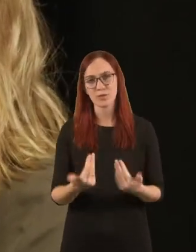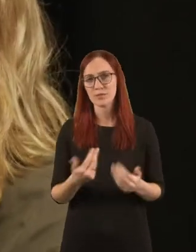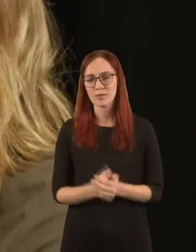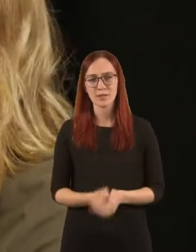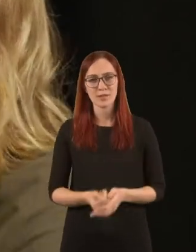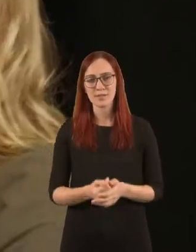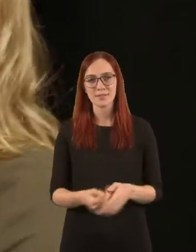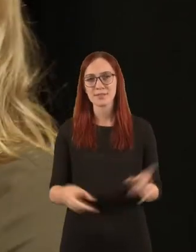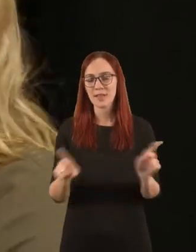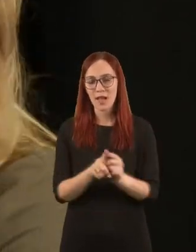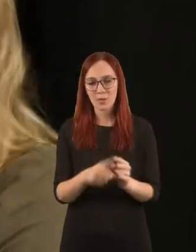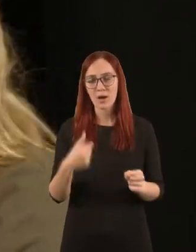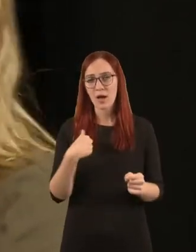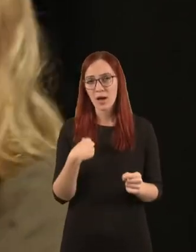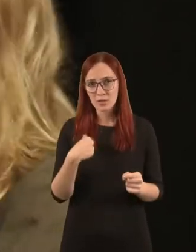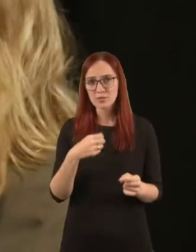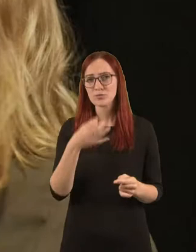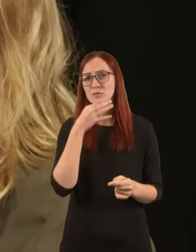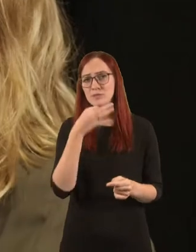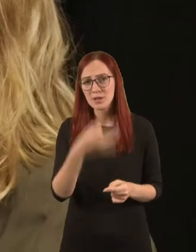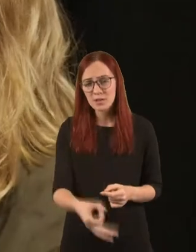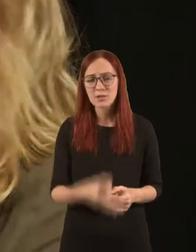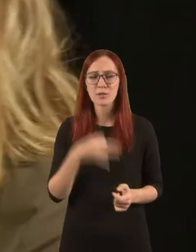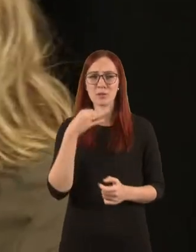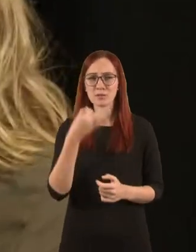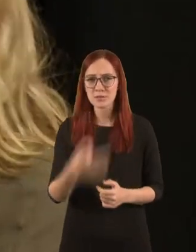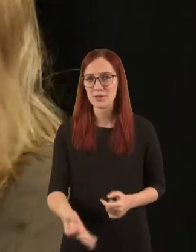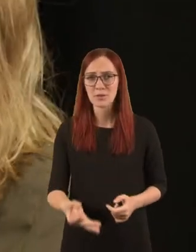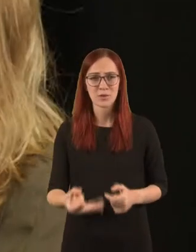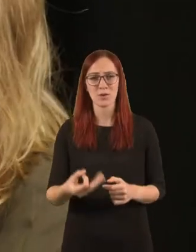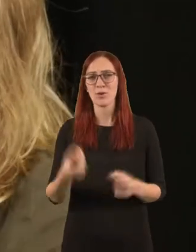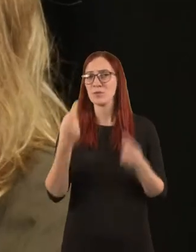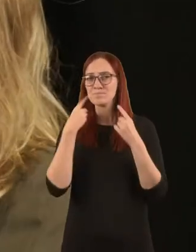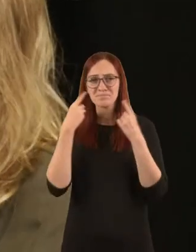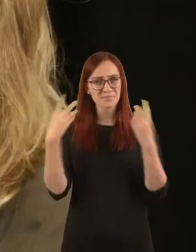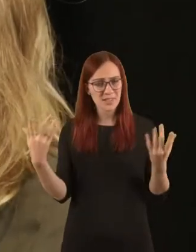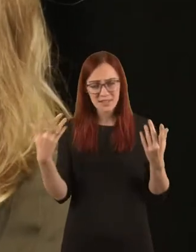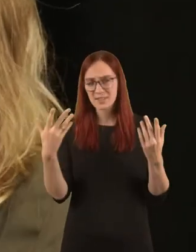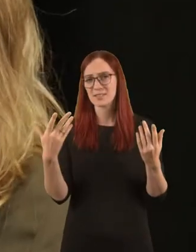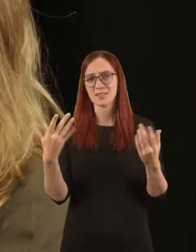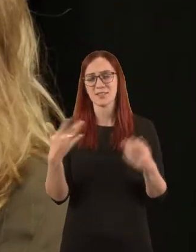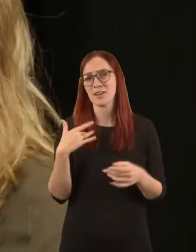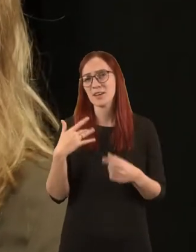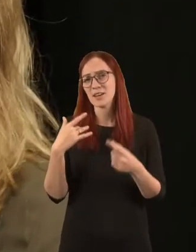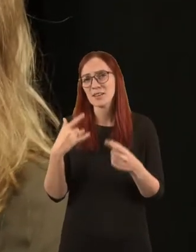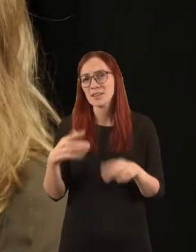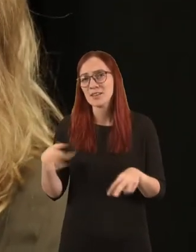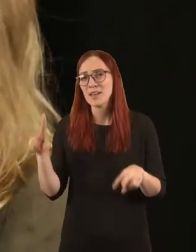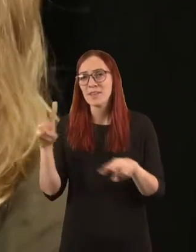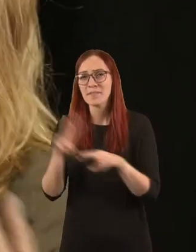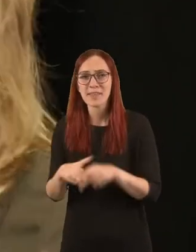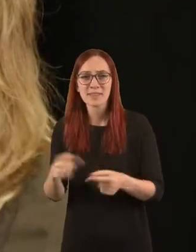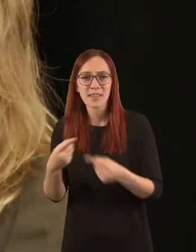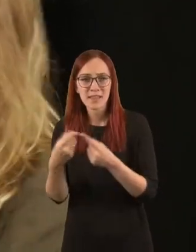indeed the recommendations that are presented in the review are very good. And